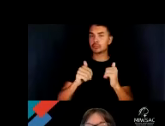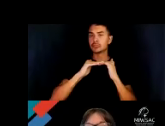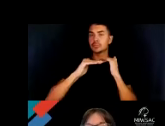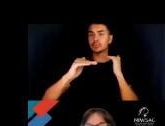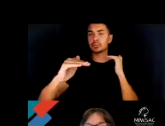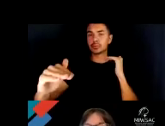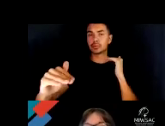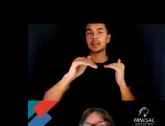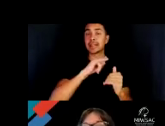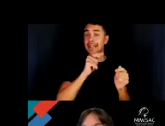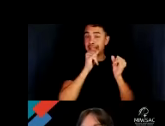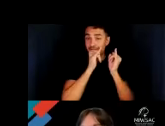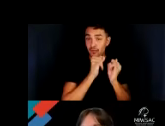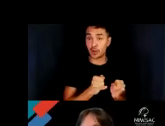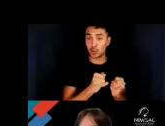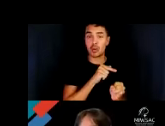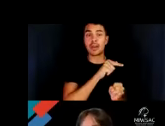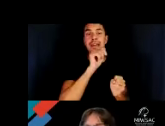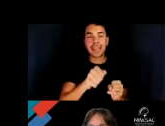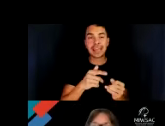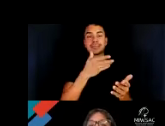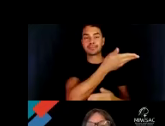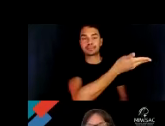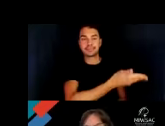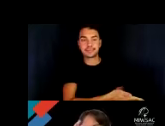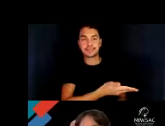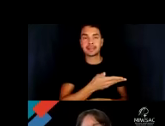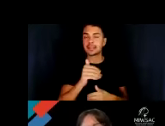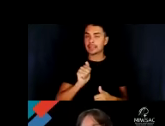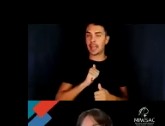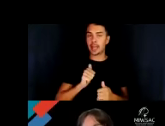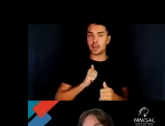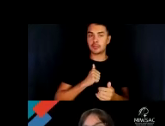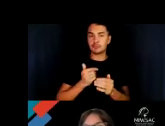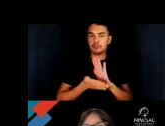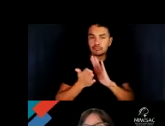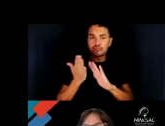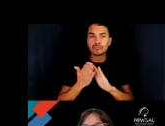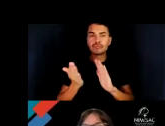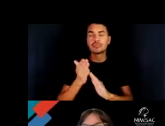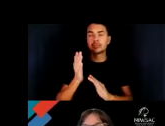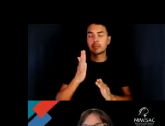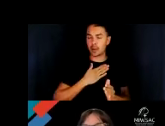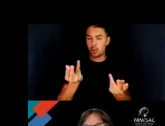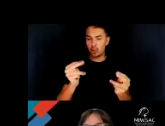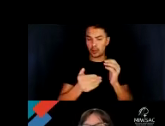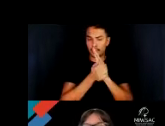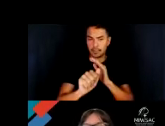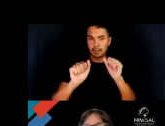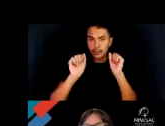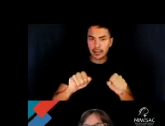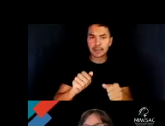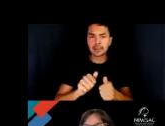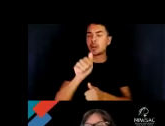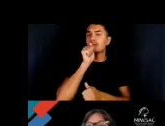can make contributions to community. And so essentially, kind of looking at mental